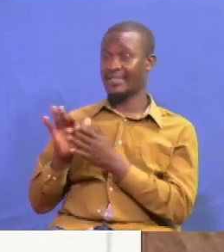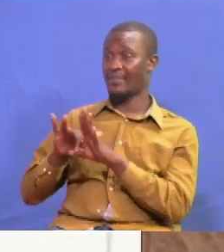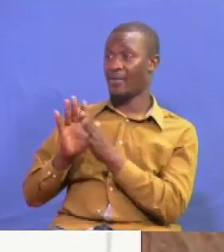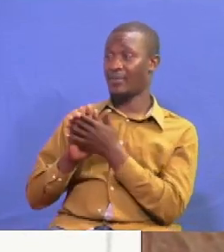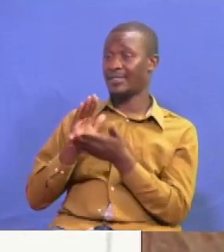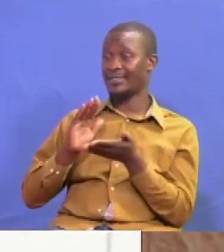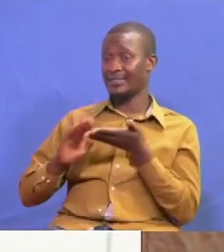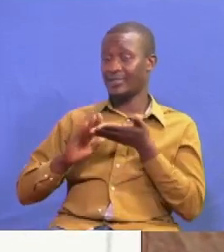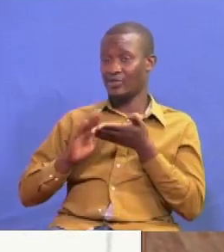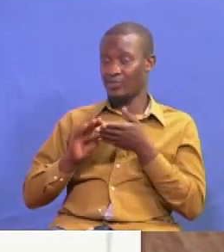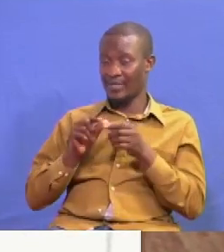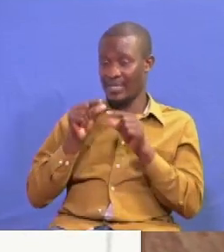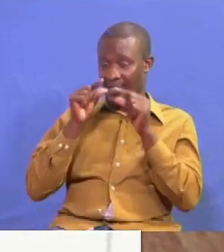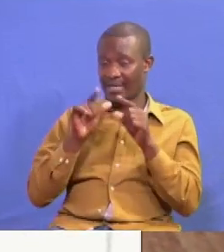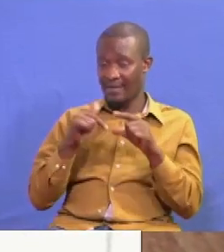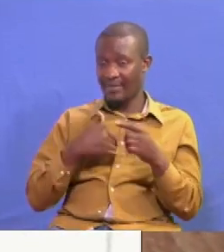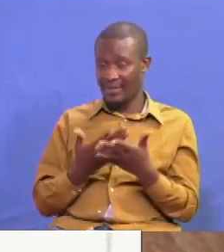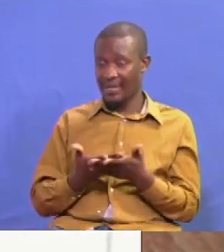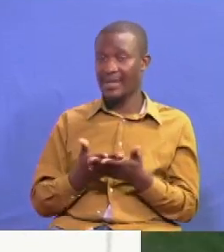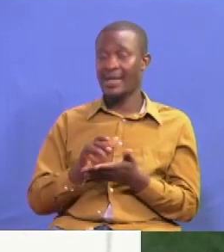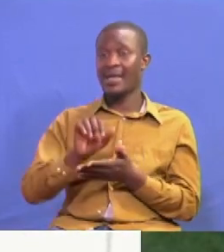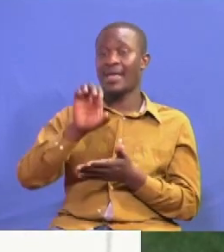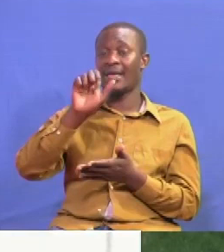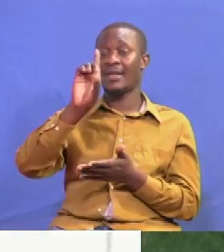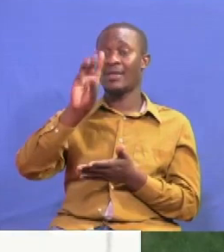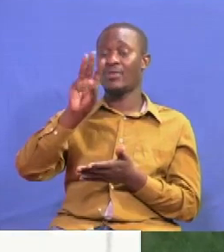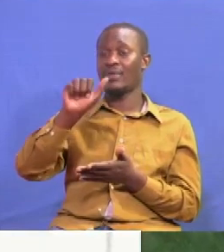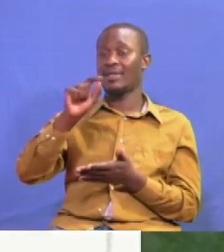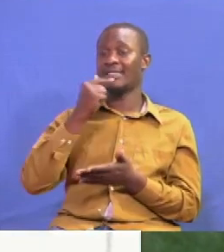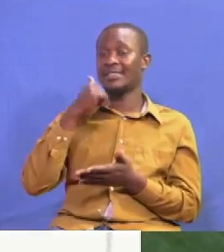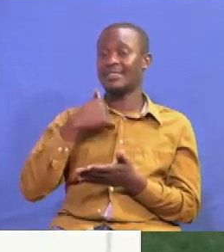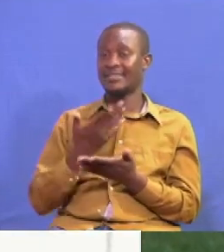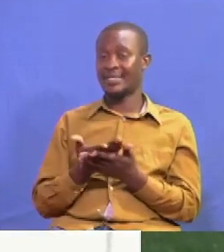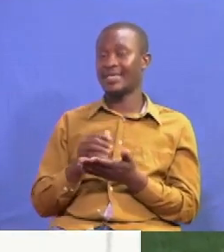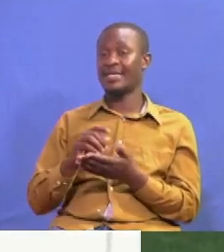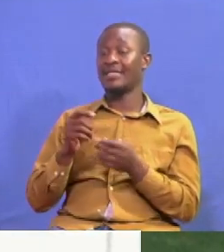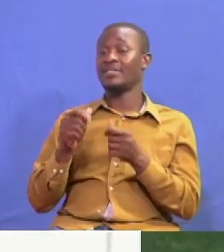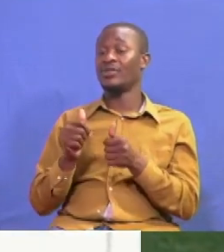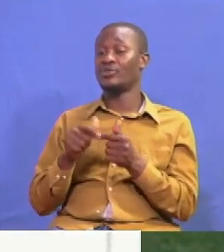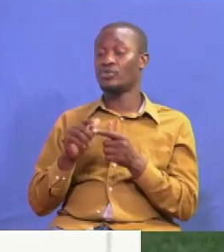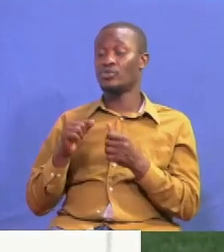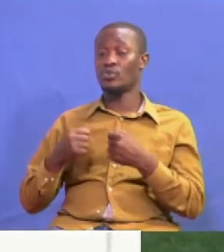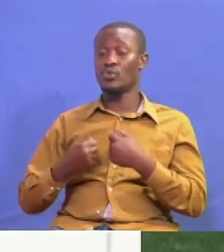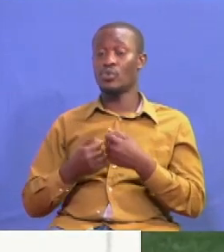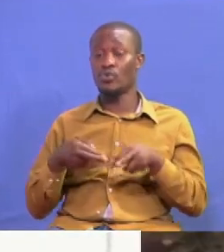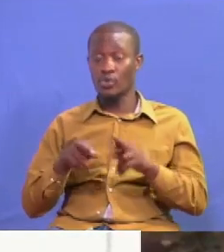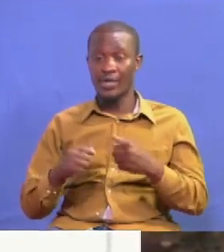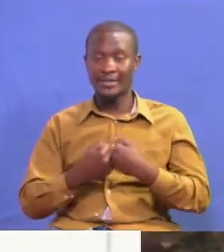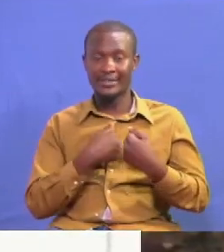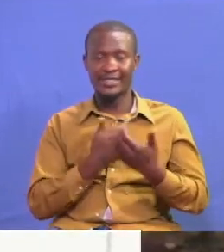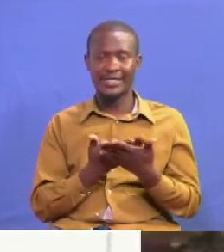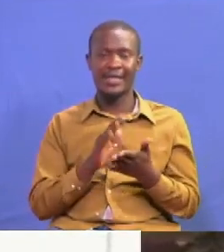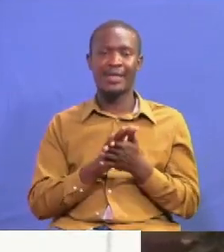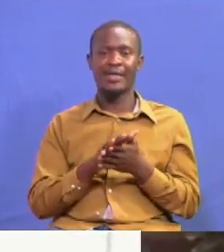Speed Governors and Road Safety Association Edward Gitonga stated that the solution to road carnage lies in enforcement of